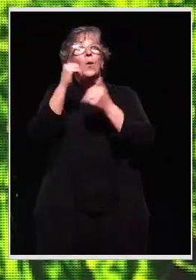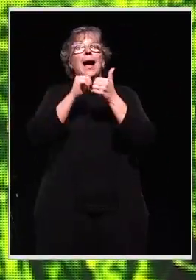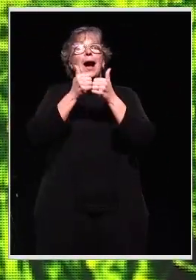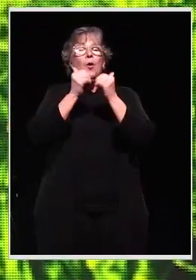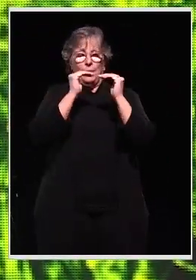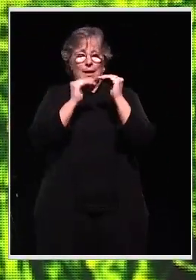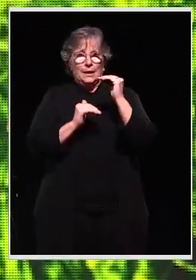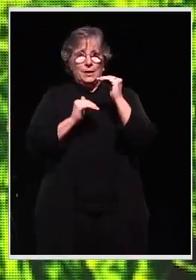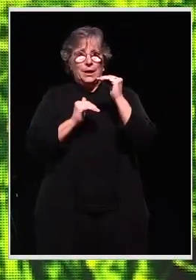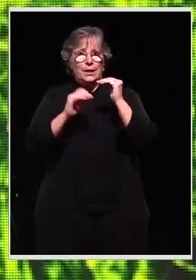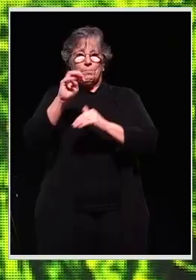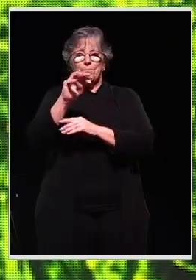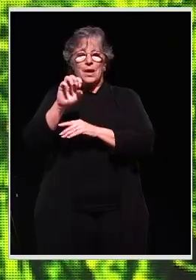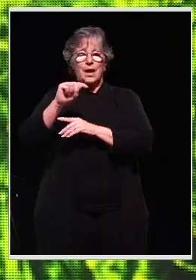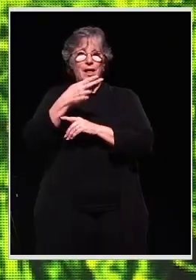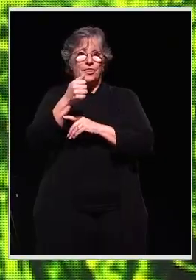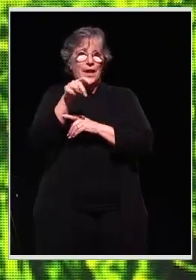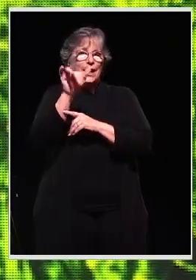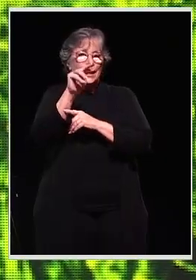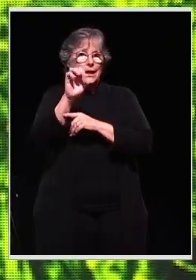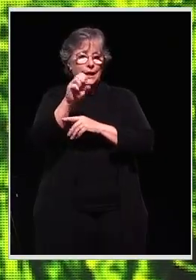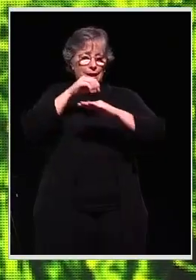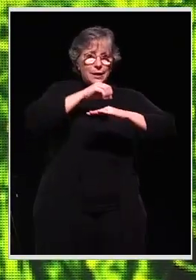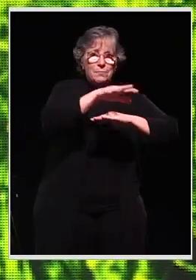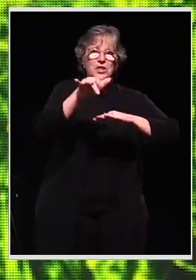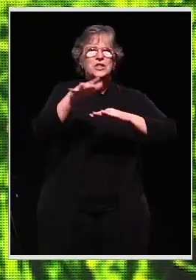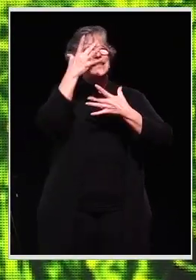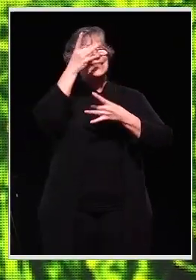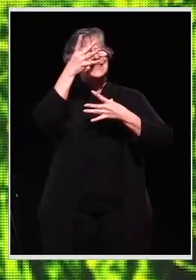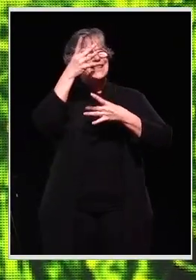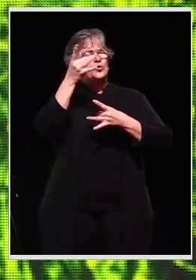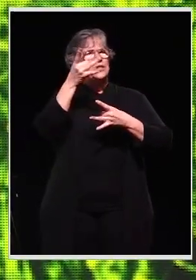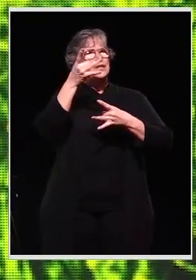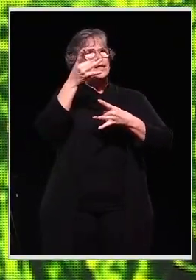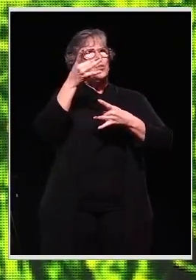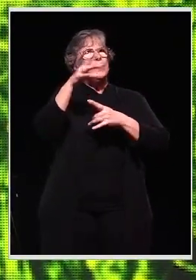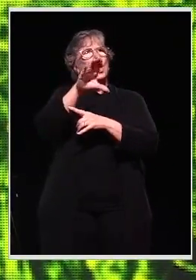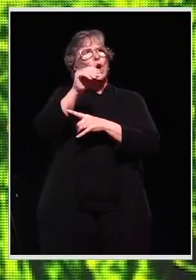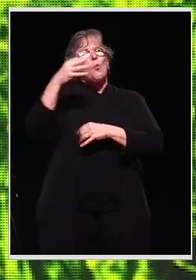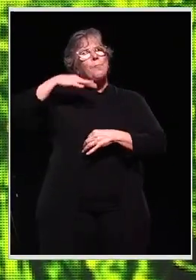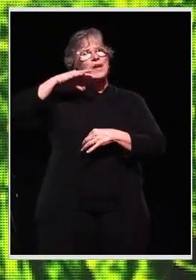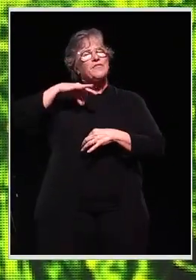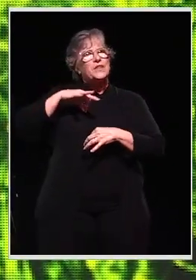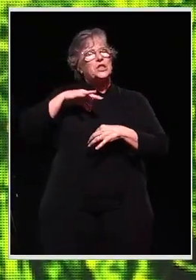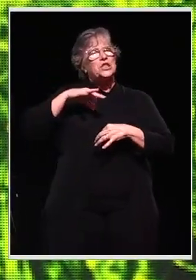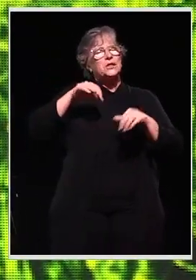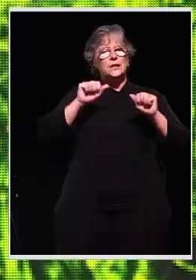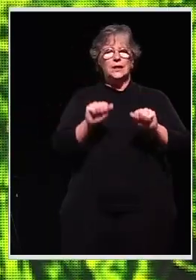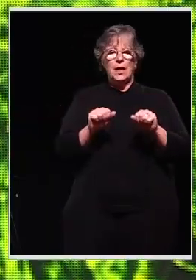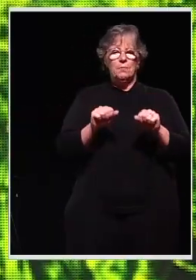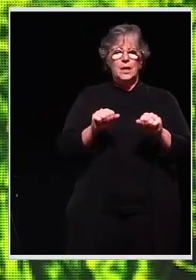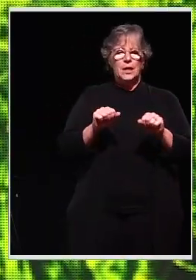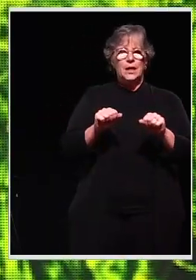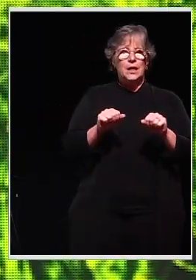up 12%, all these things. So it's really in this interesting space where the co-benefits can be